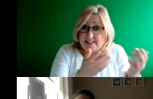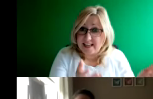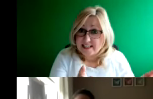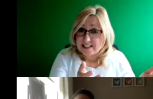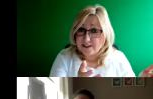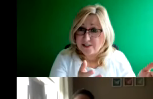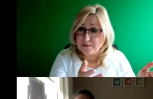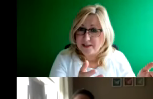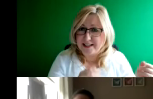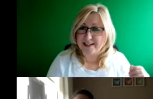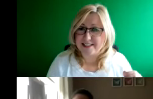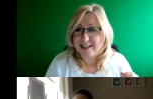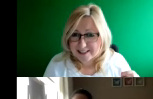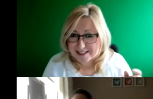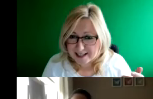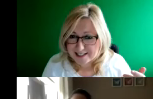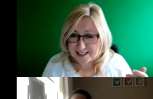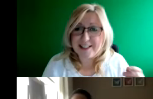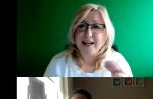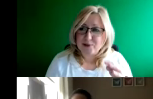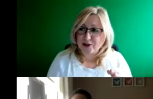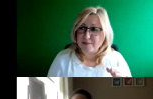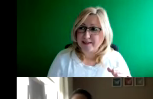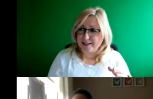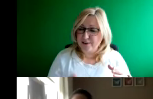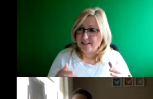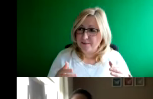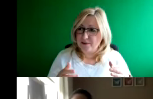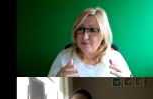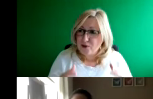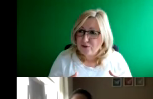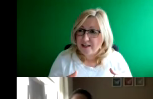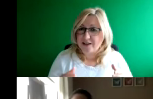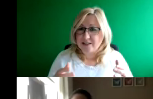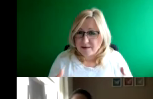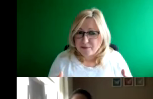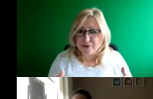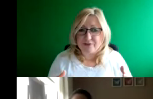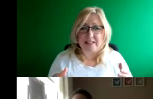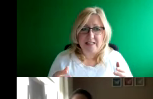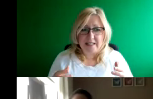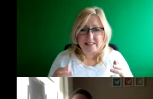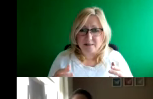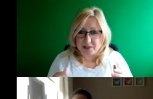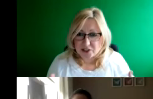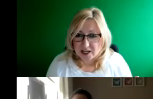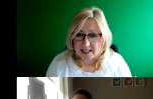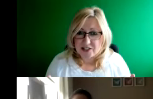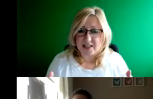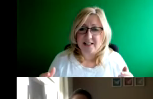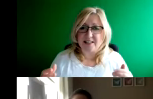the state of something. And it's not like the state here. I'm talking about, like, you know, is something moving or not moving? Is